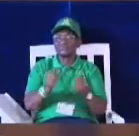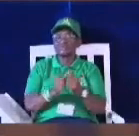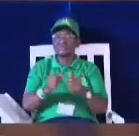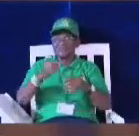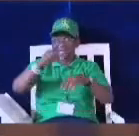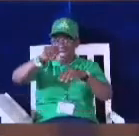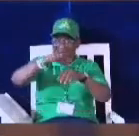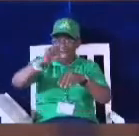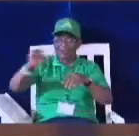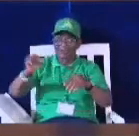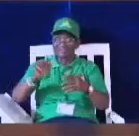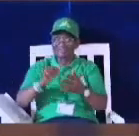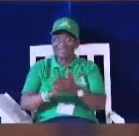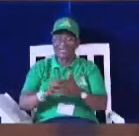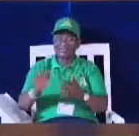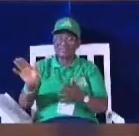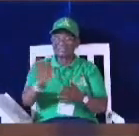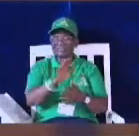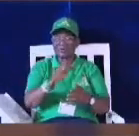that your sweat